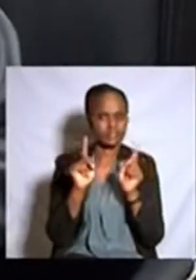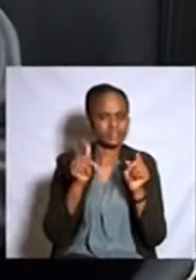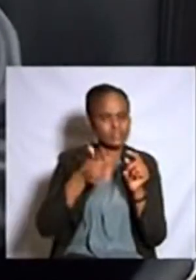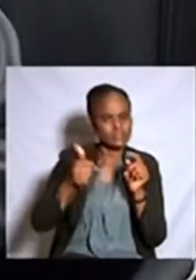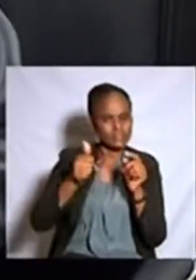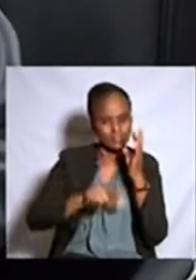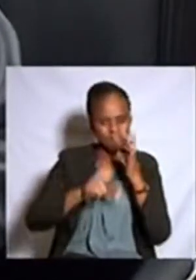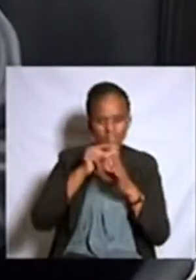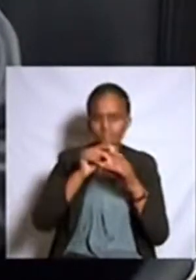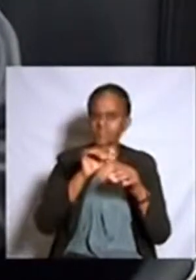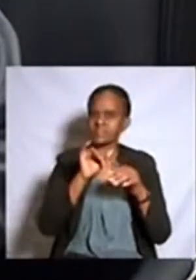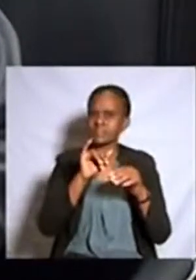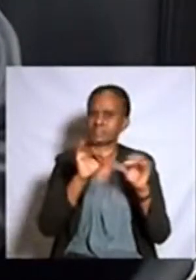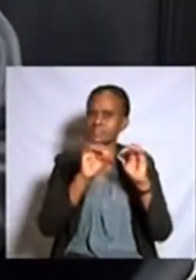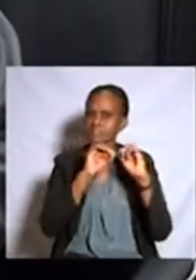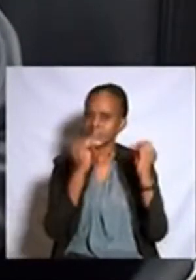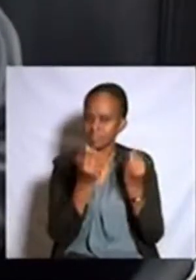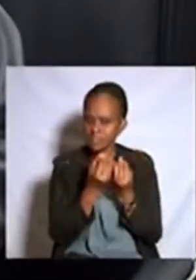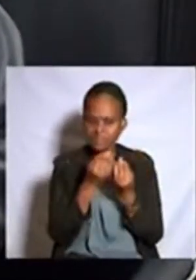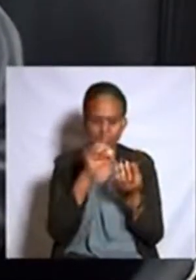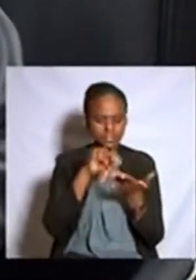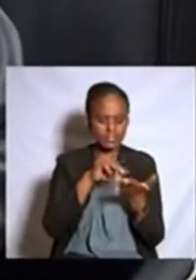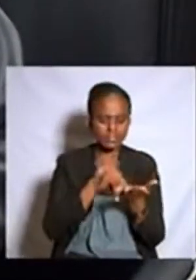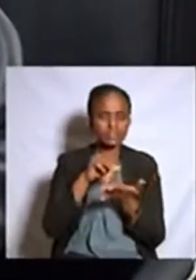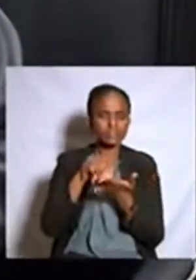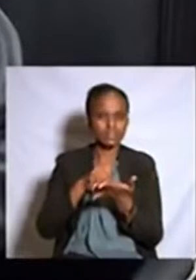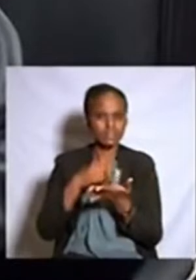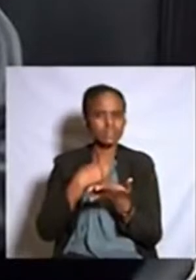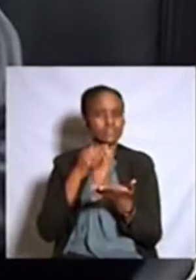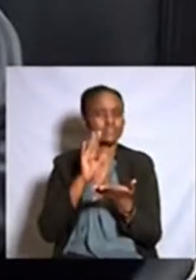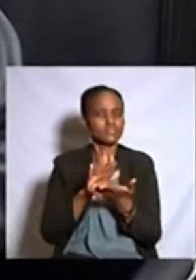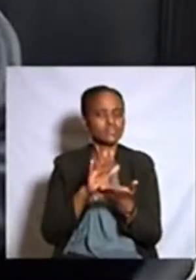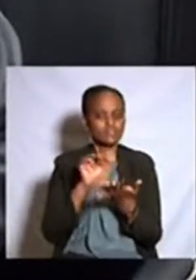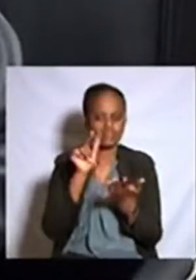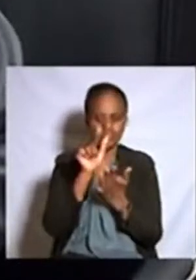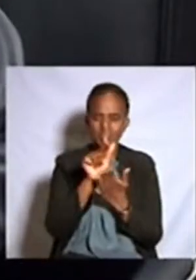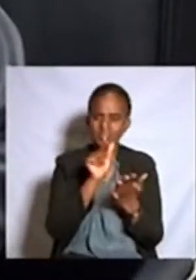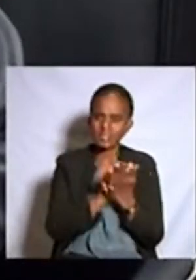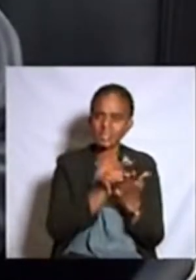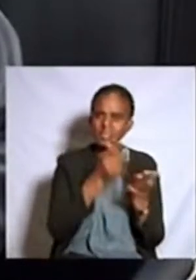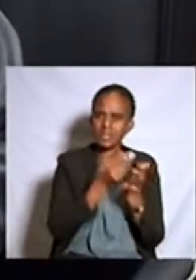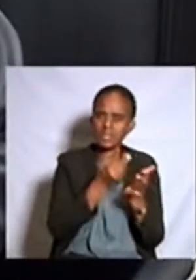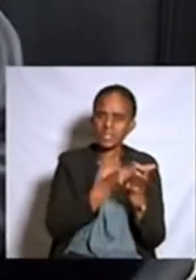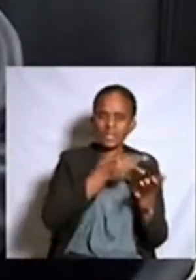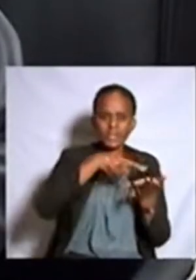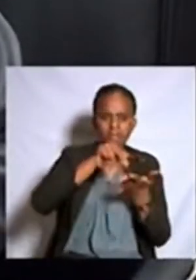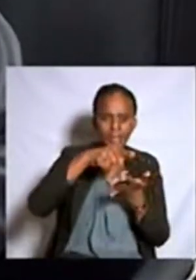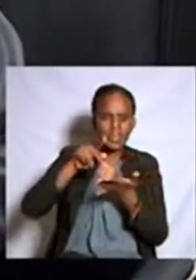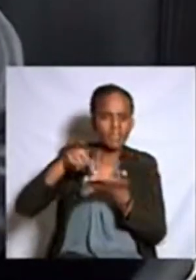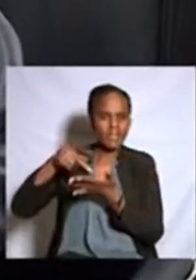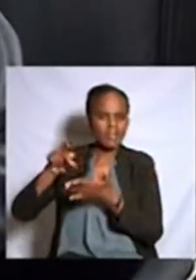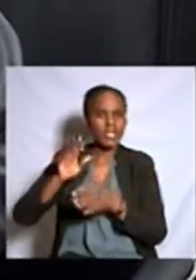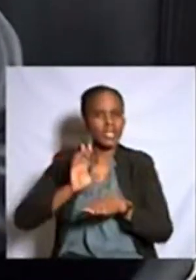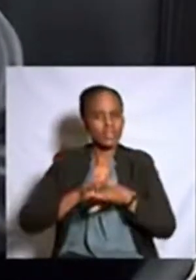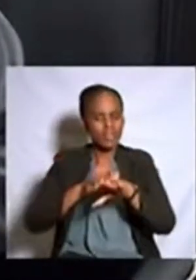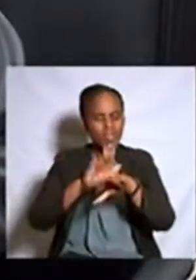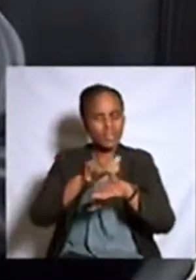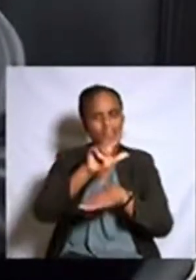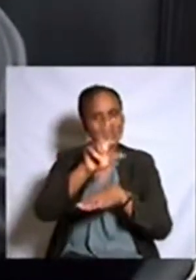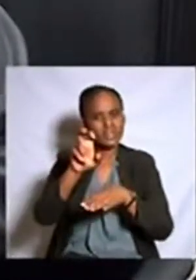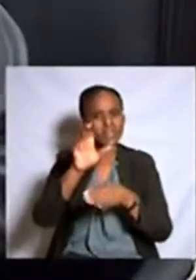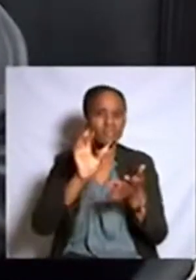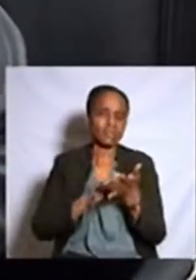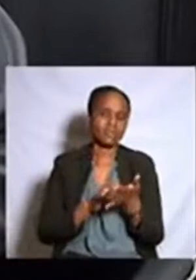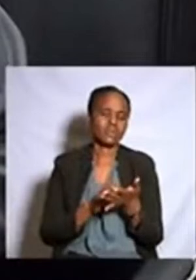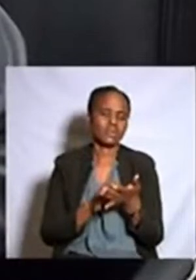find an institution spending millions on legal fees chasing after 300,000.